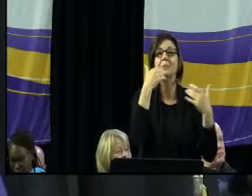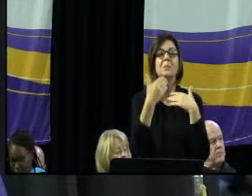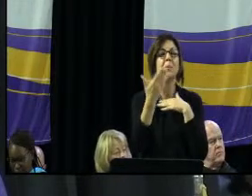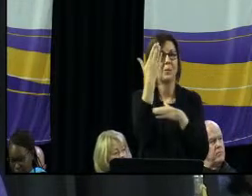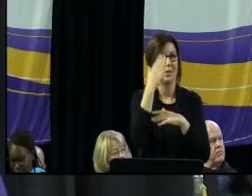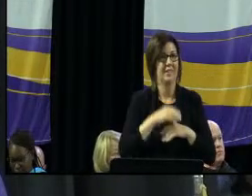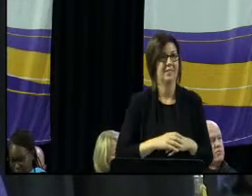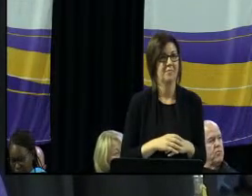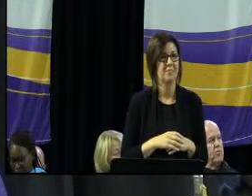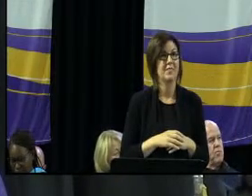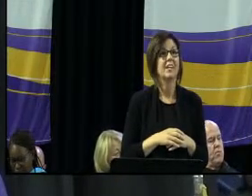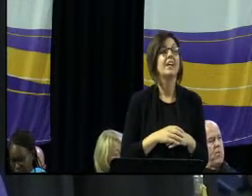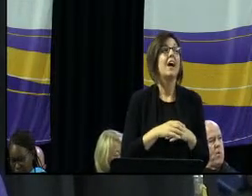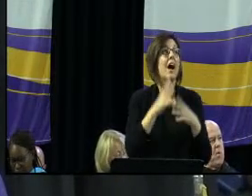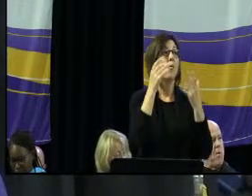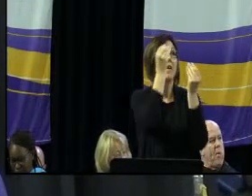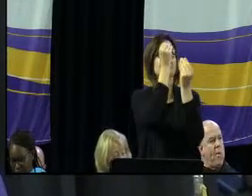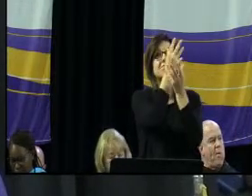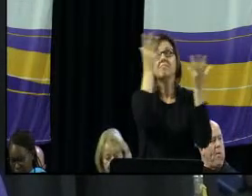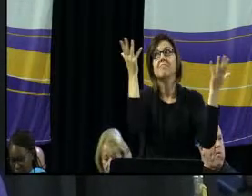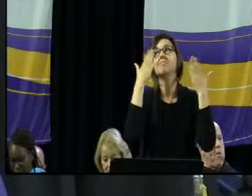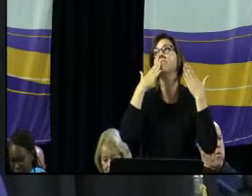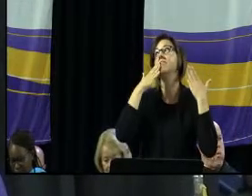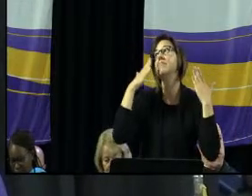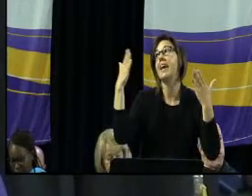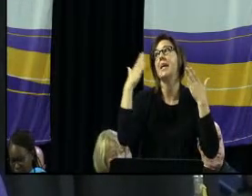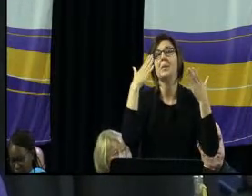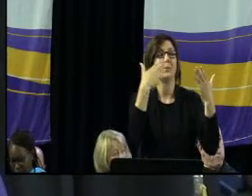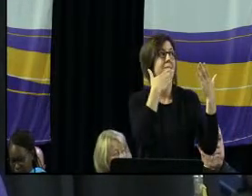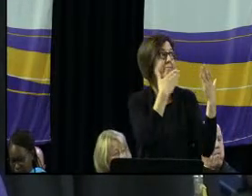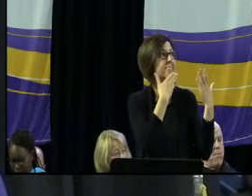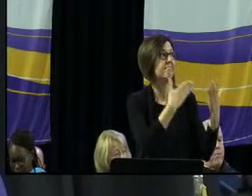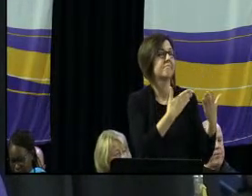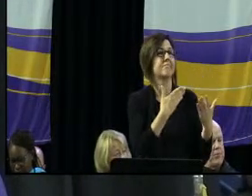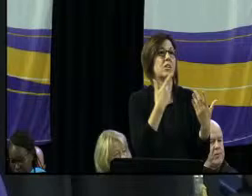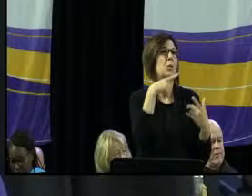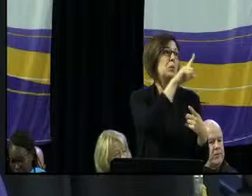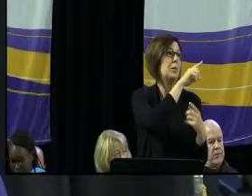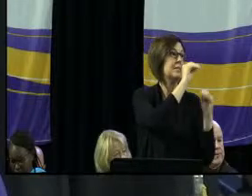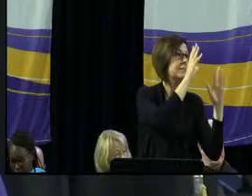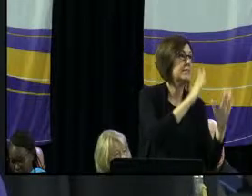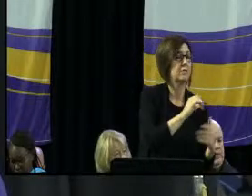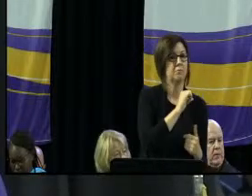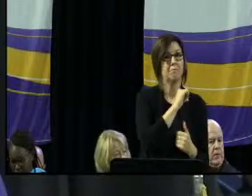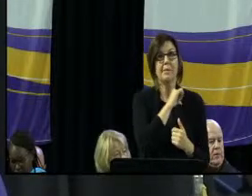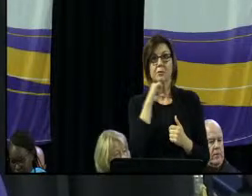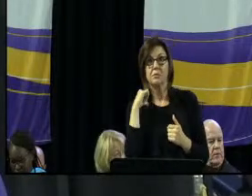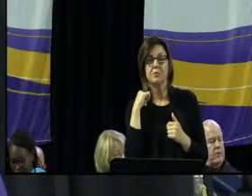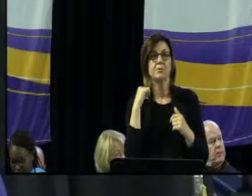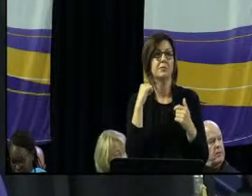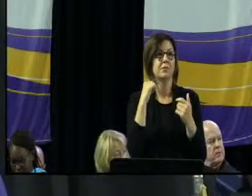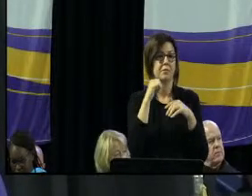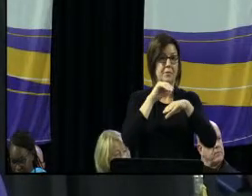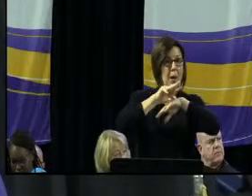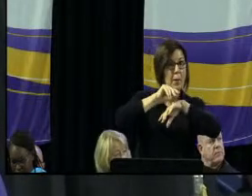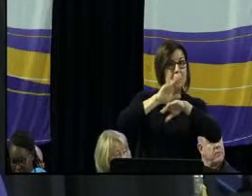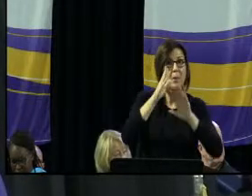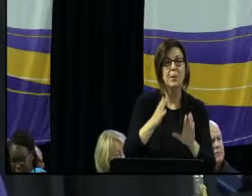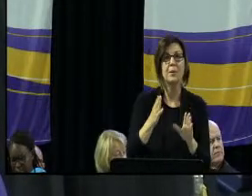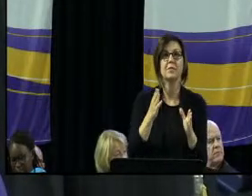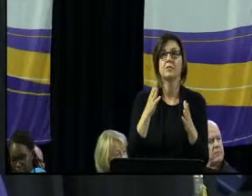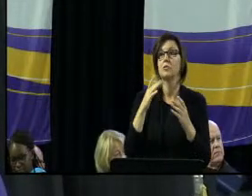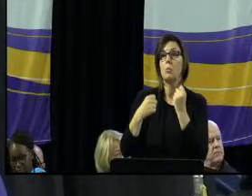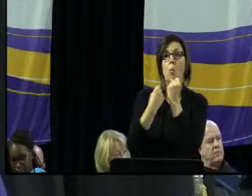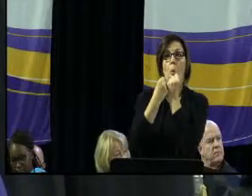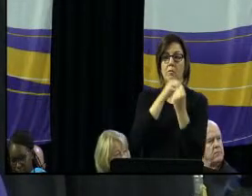behalf of my class, thank you. Thank you, teachers, administrators, guidance counselors, and all support